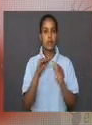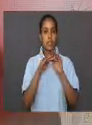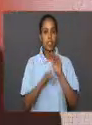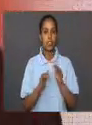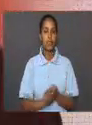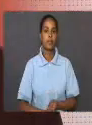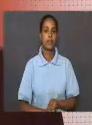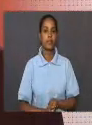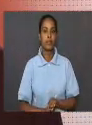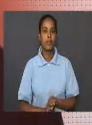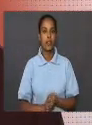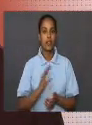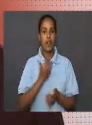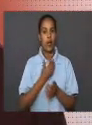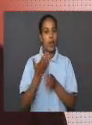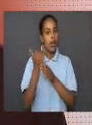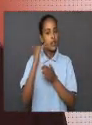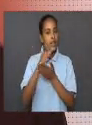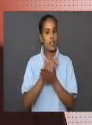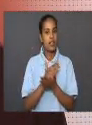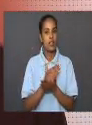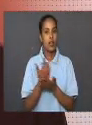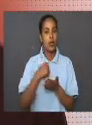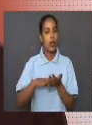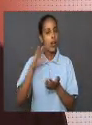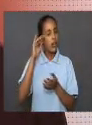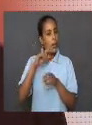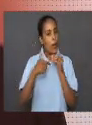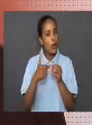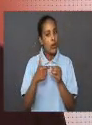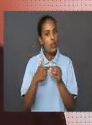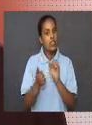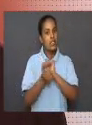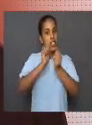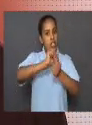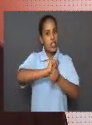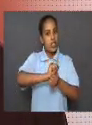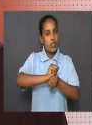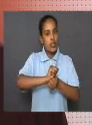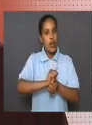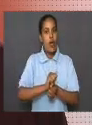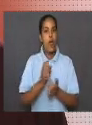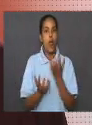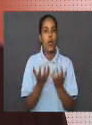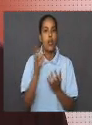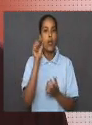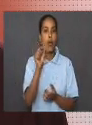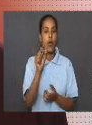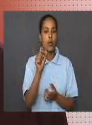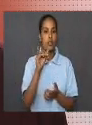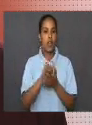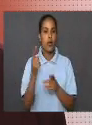depression. In our last lesson, we learned about the change in boiling point